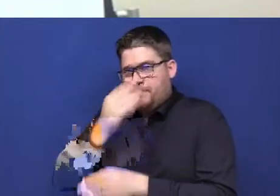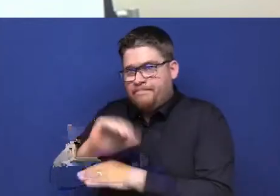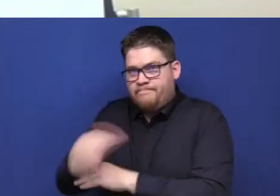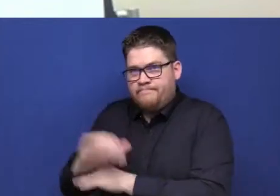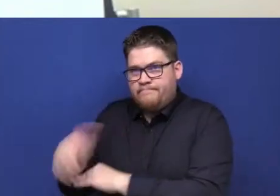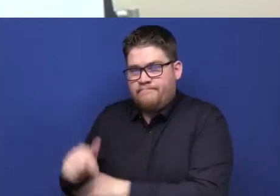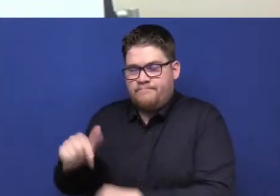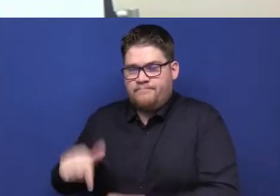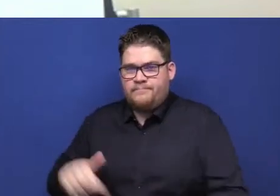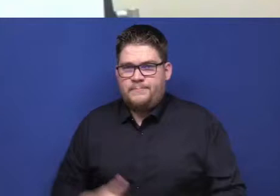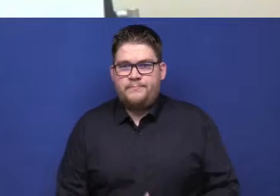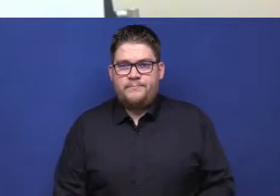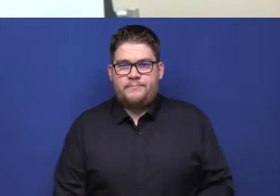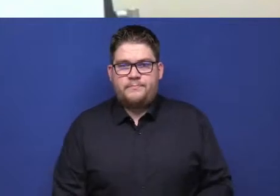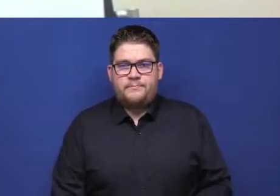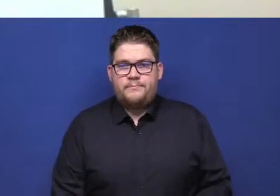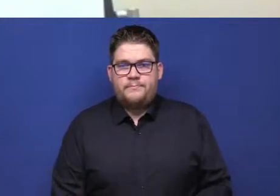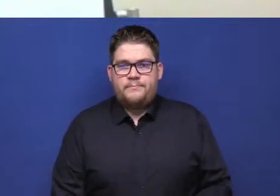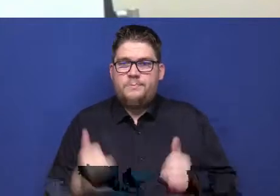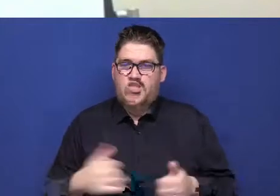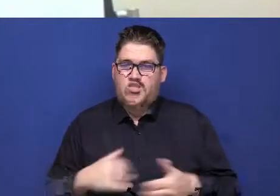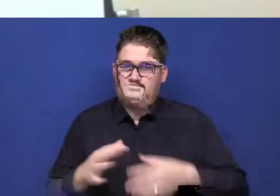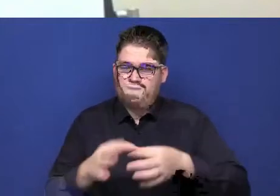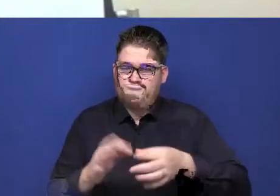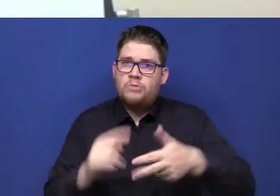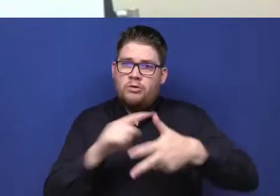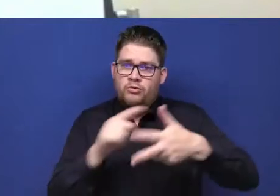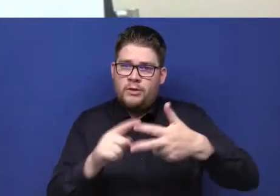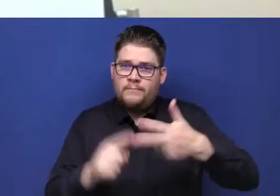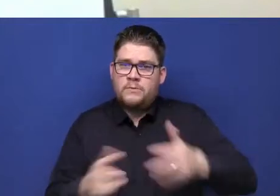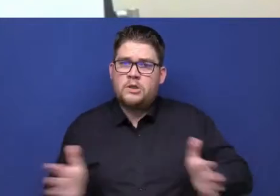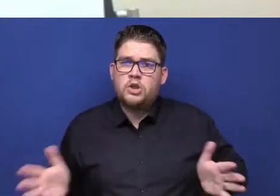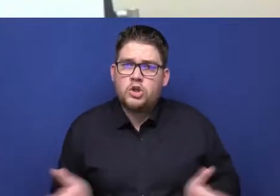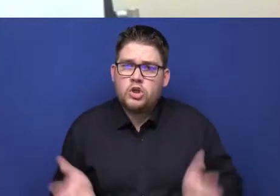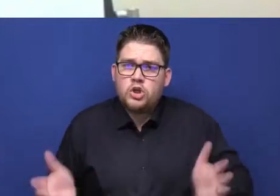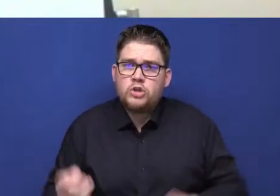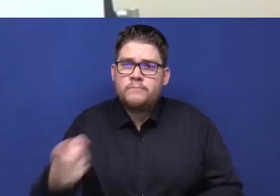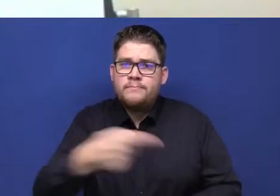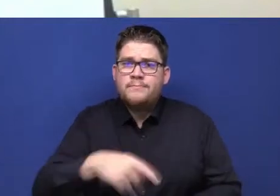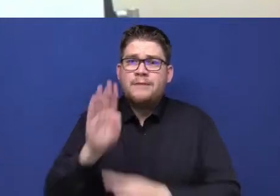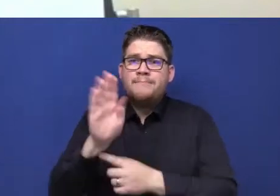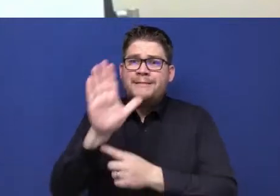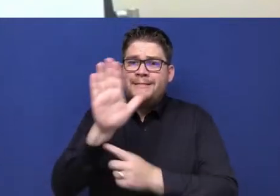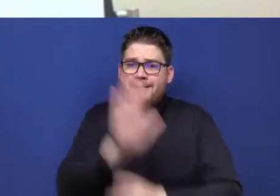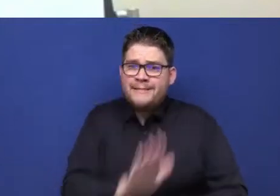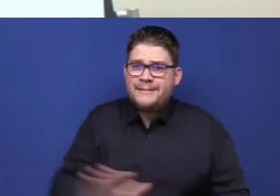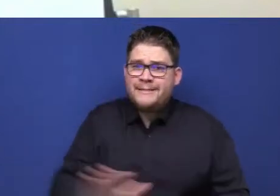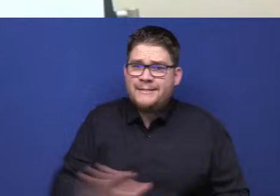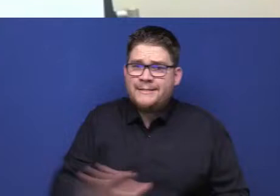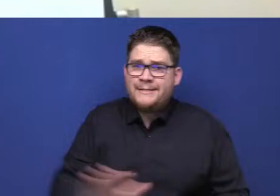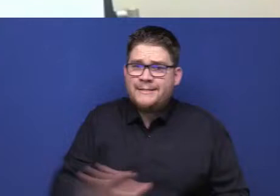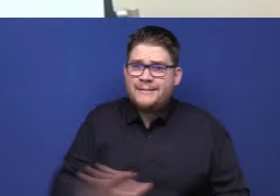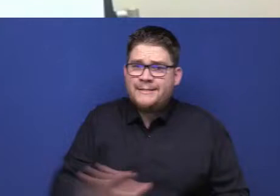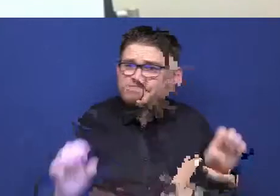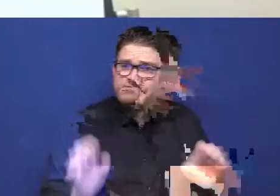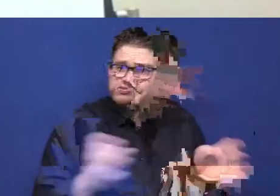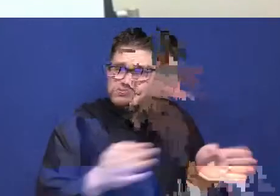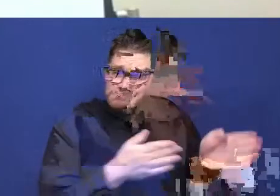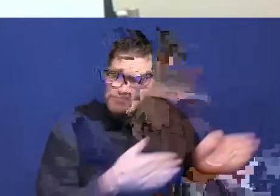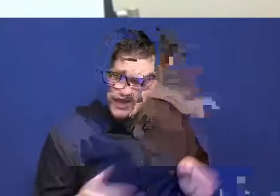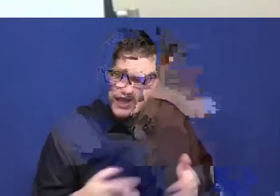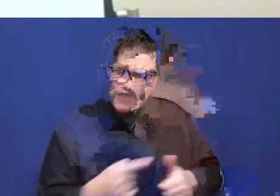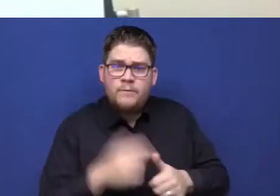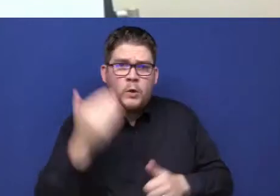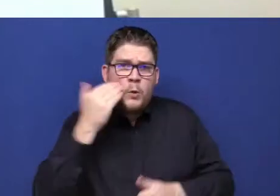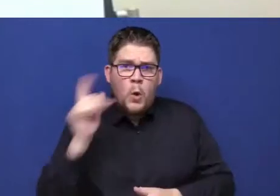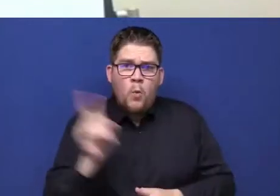plan to stay with friends and family if they can, if they're evacuated. And this way, we'll assure that emergency accommodation is available for those